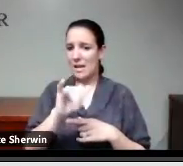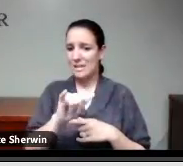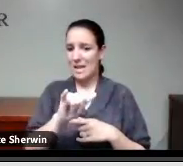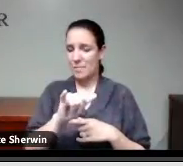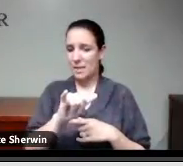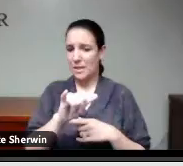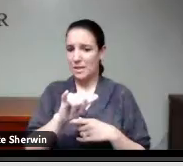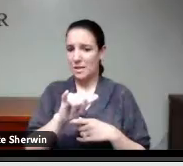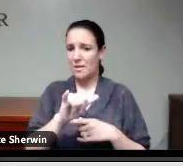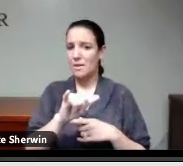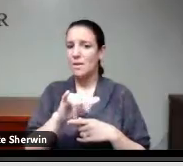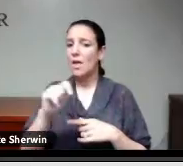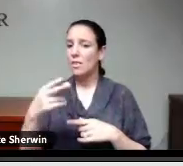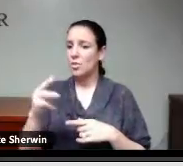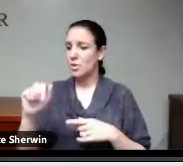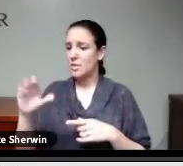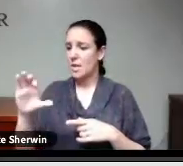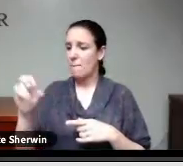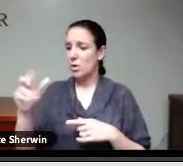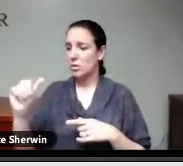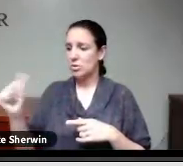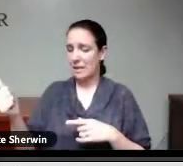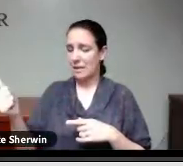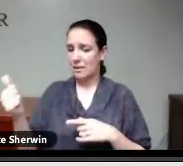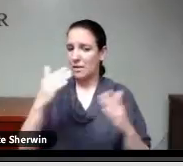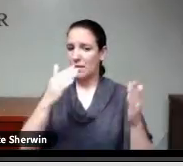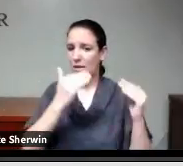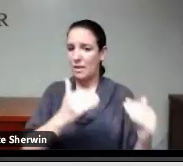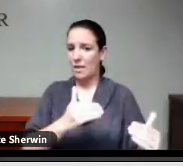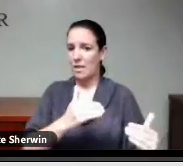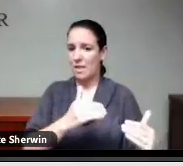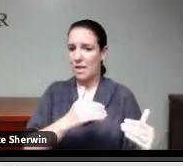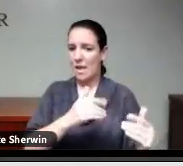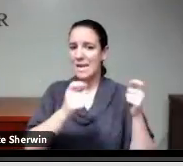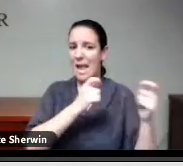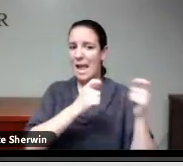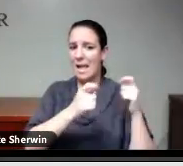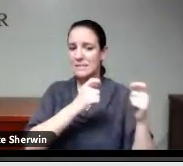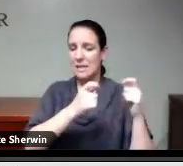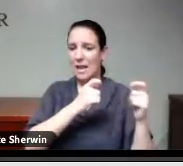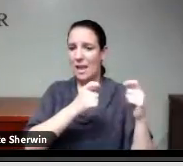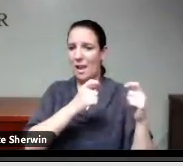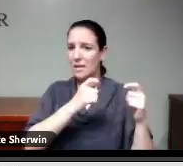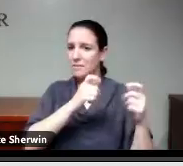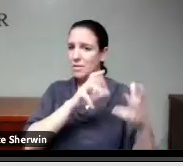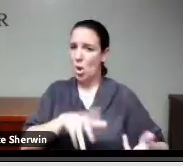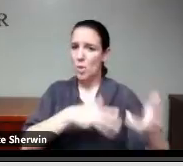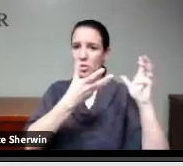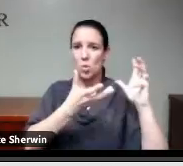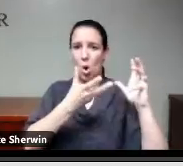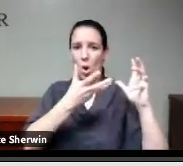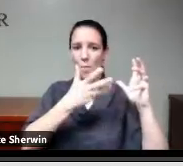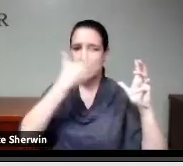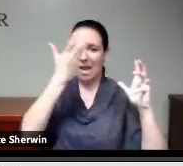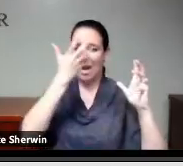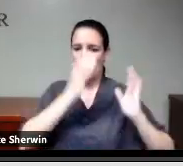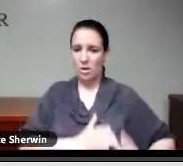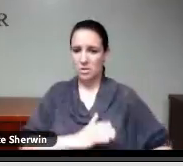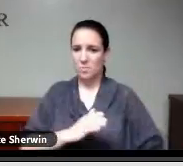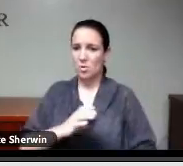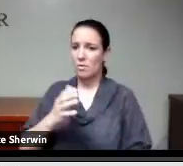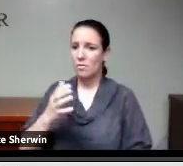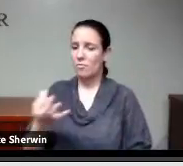on Thursday, March 10th. And the next webinar of Handling the Storm of an Angry Customer, O is for Ownership, on Friday, March 18th.